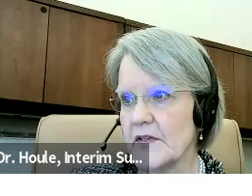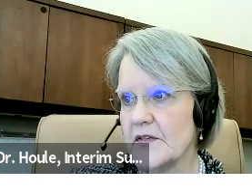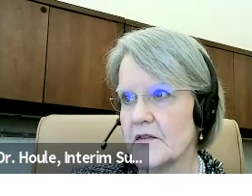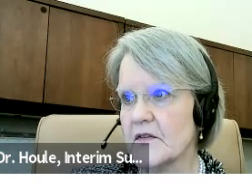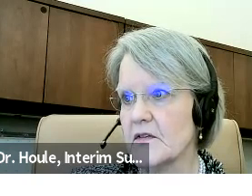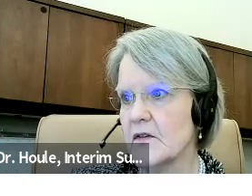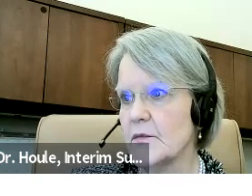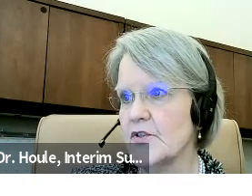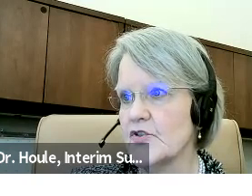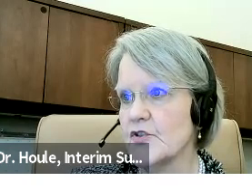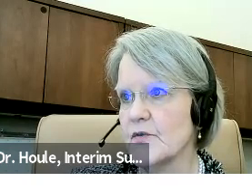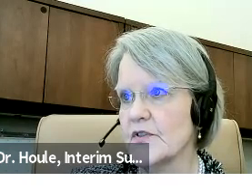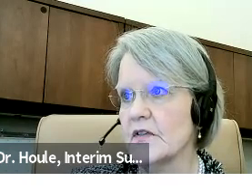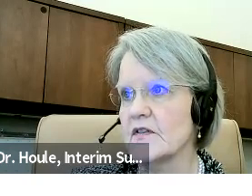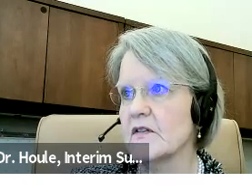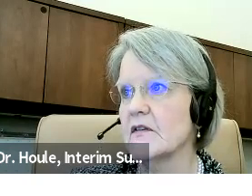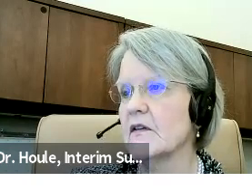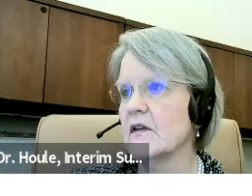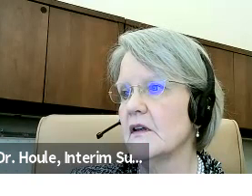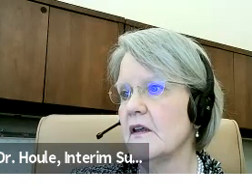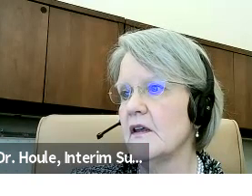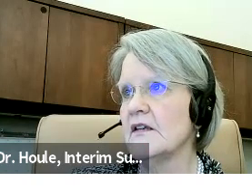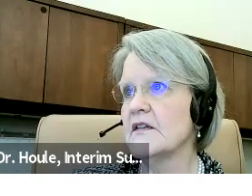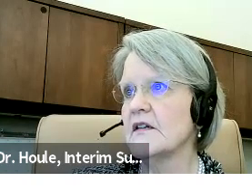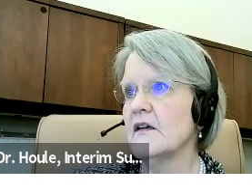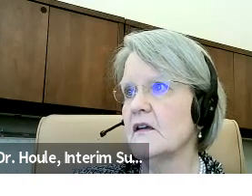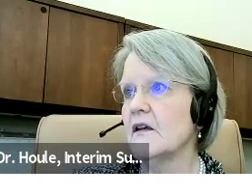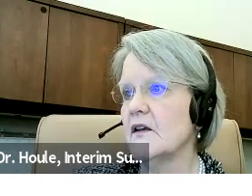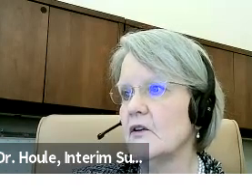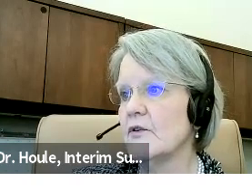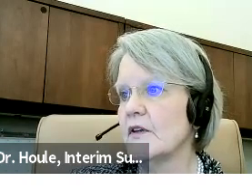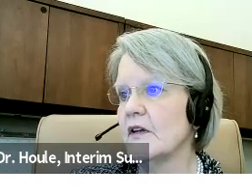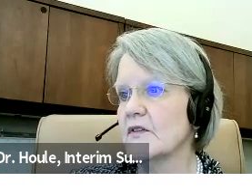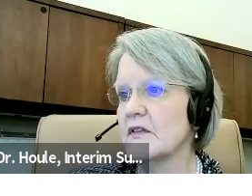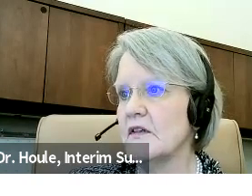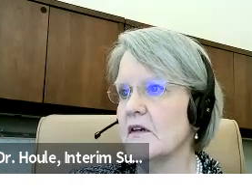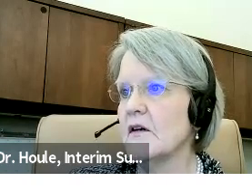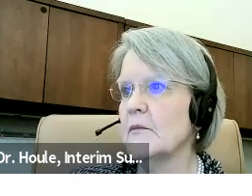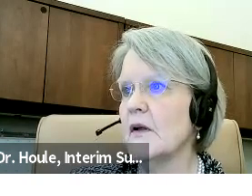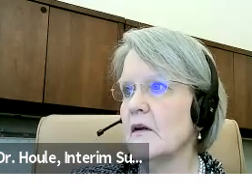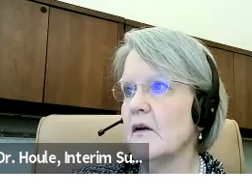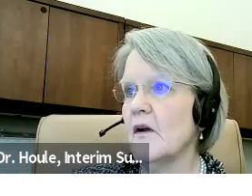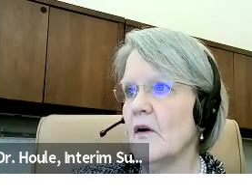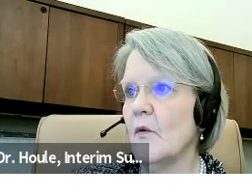All right, so let me just share the results, and you can now see